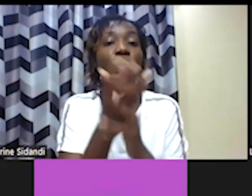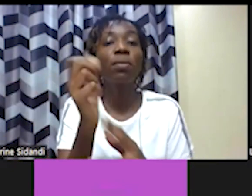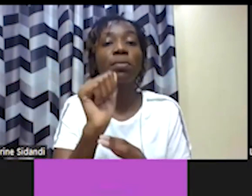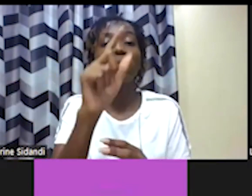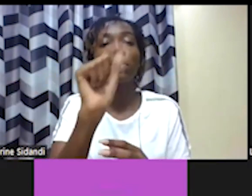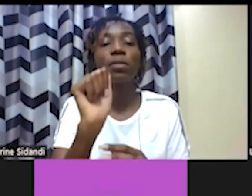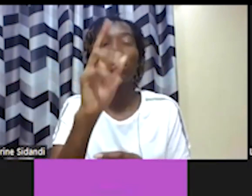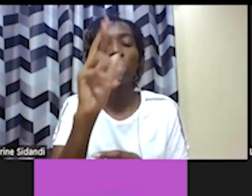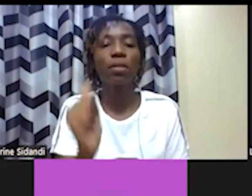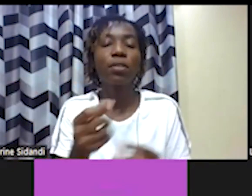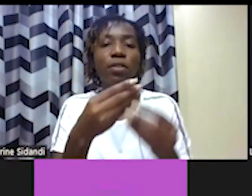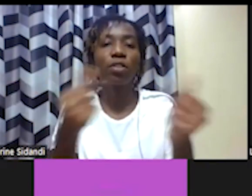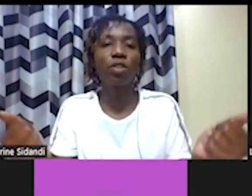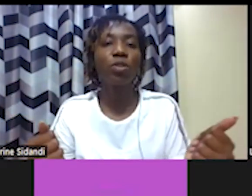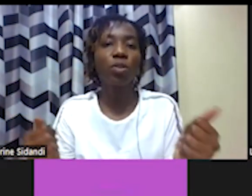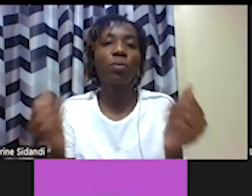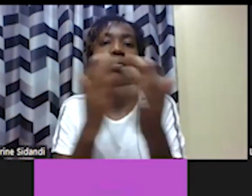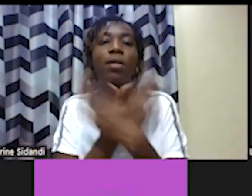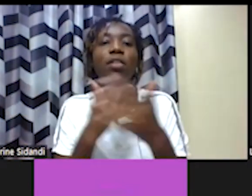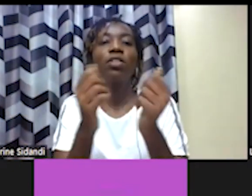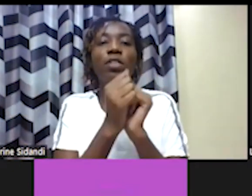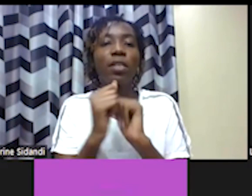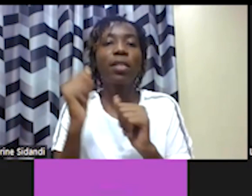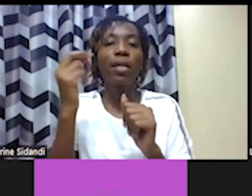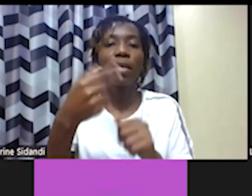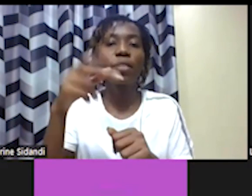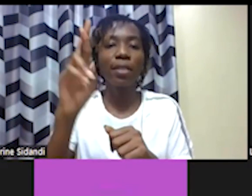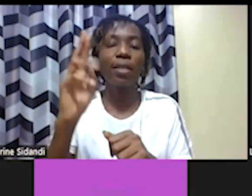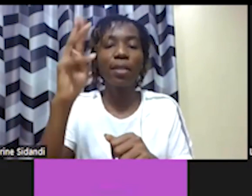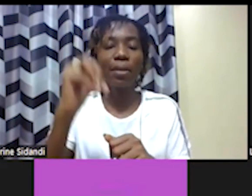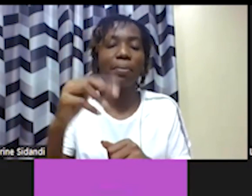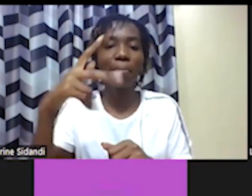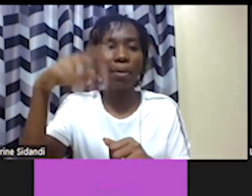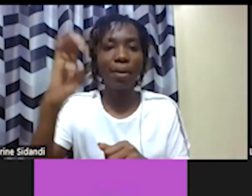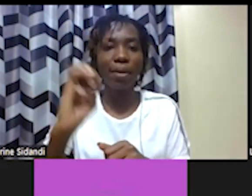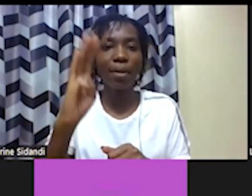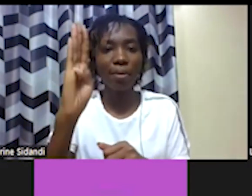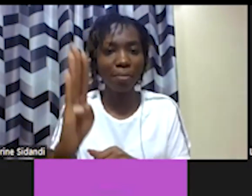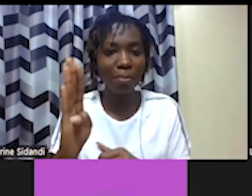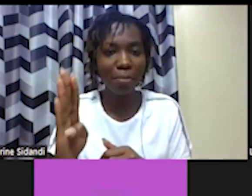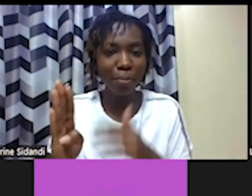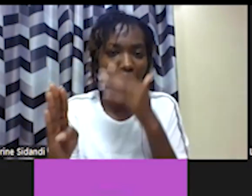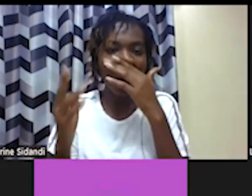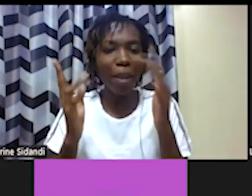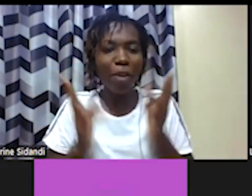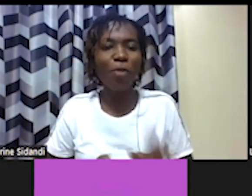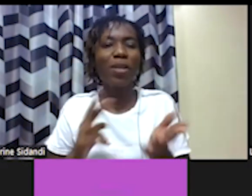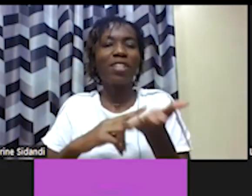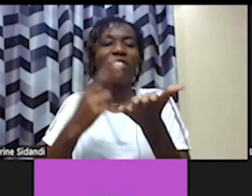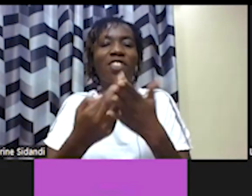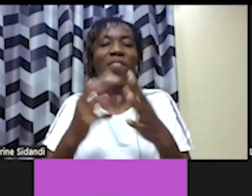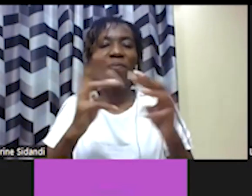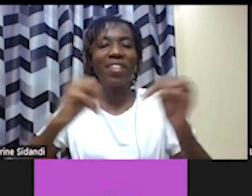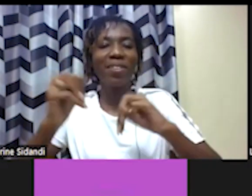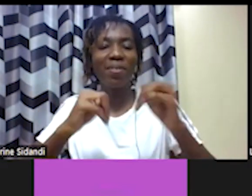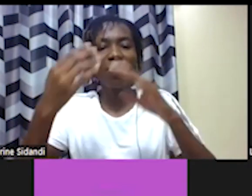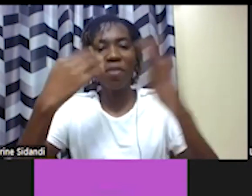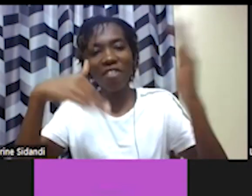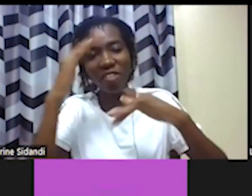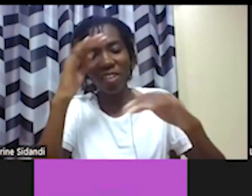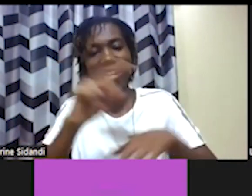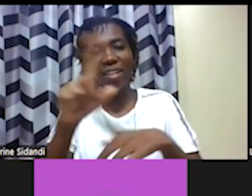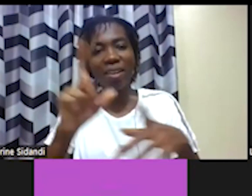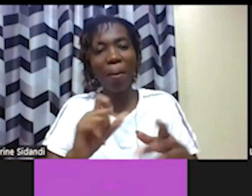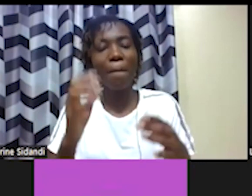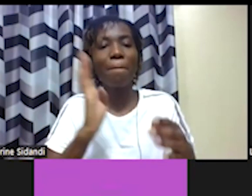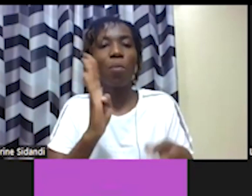in partnership with Human Resource HRMPEB, Human Resource Management Professional